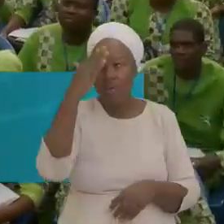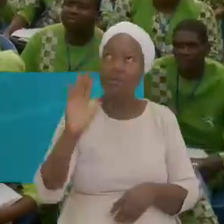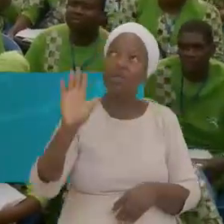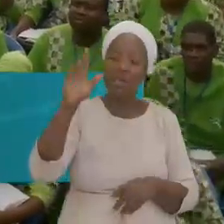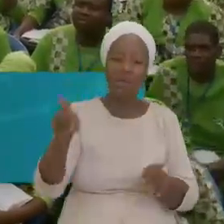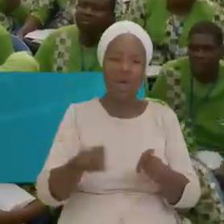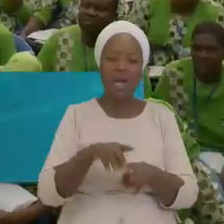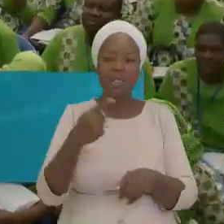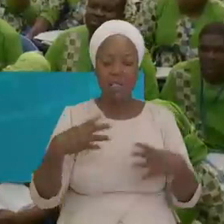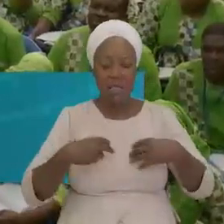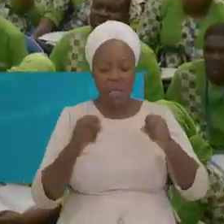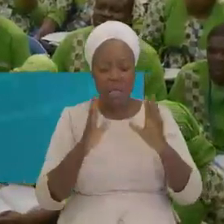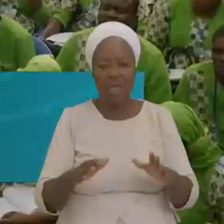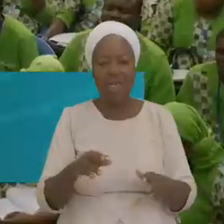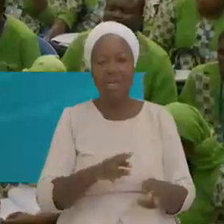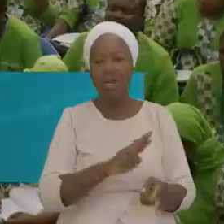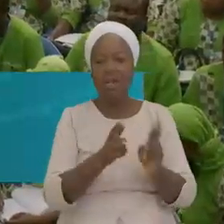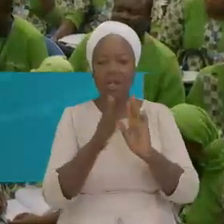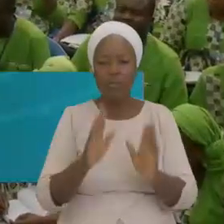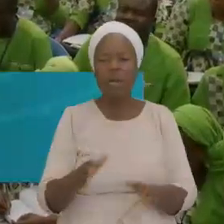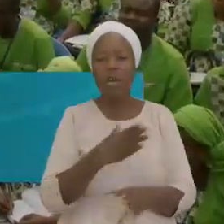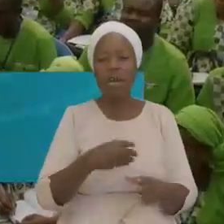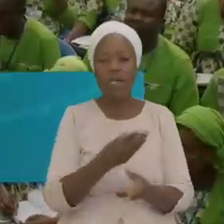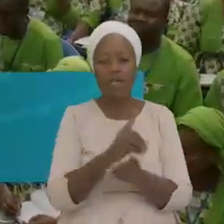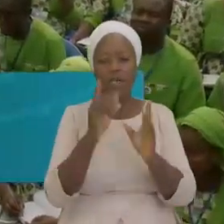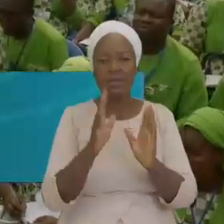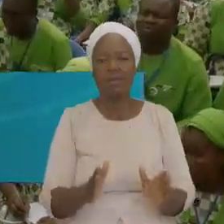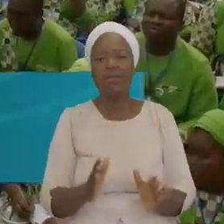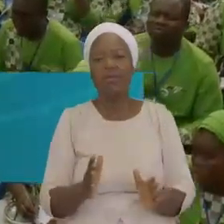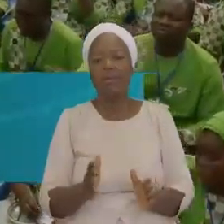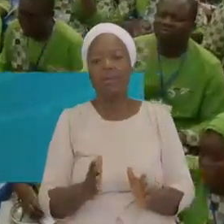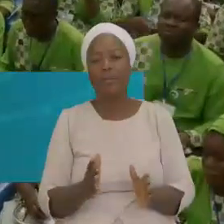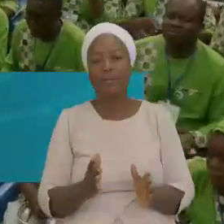the healer, the redeemer, and the deliverer.